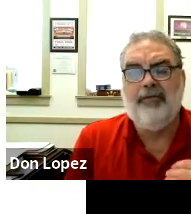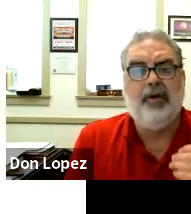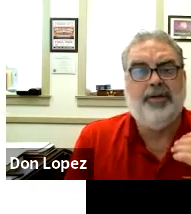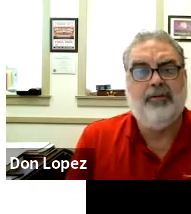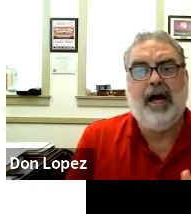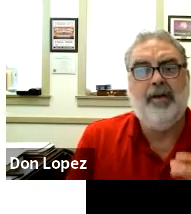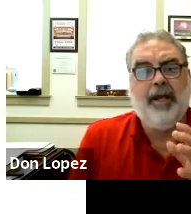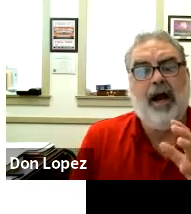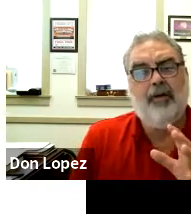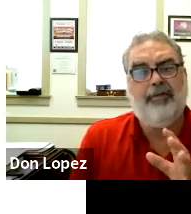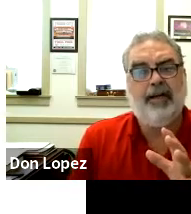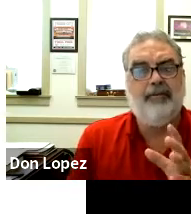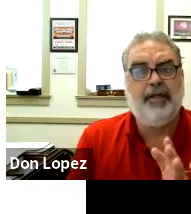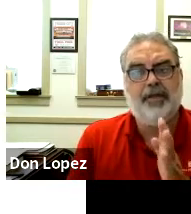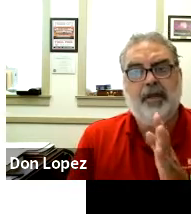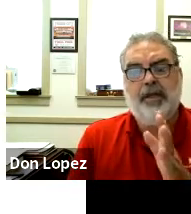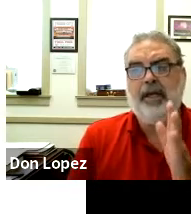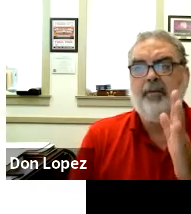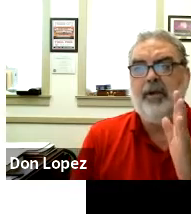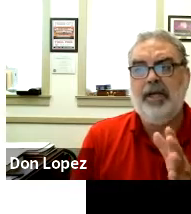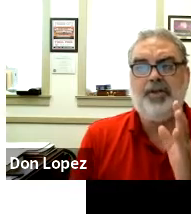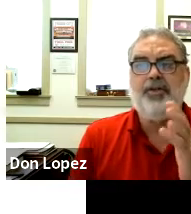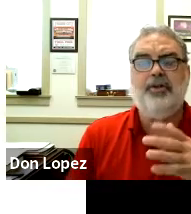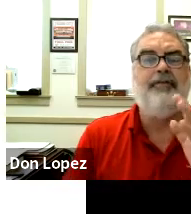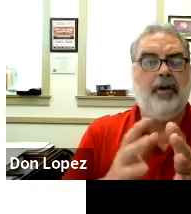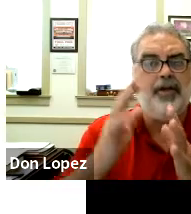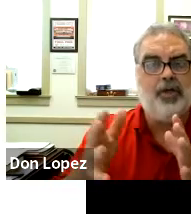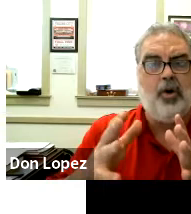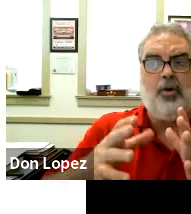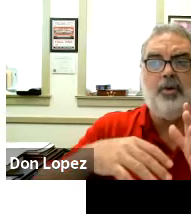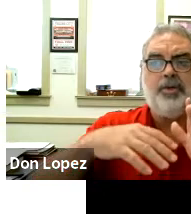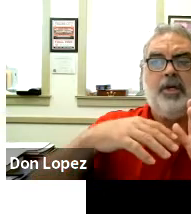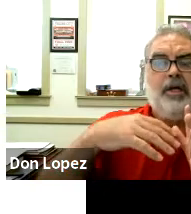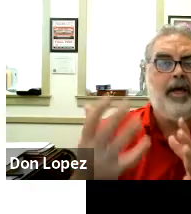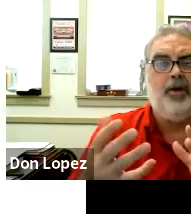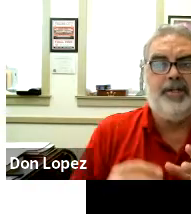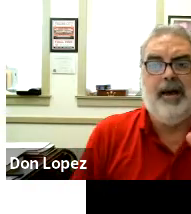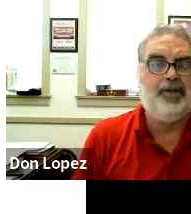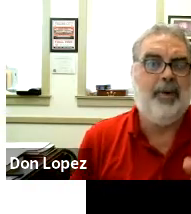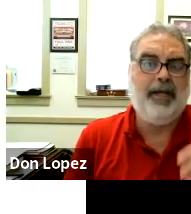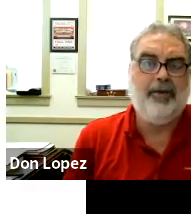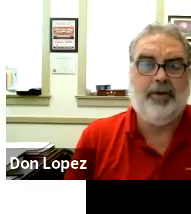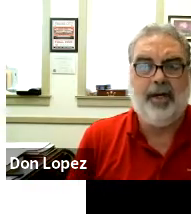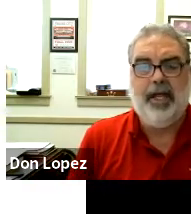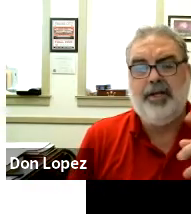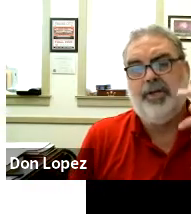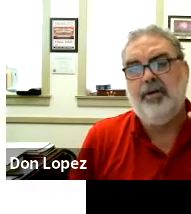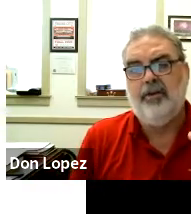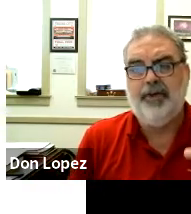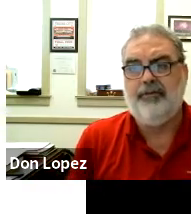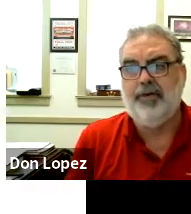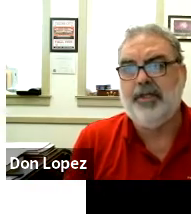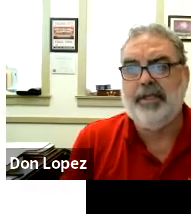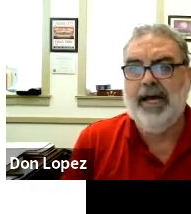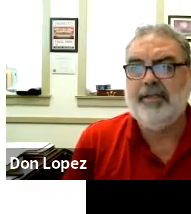a way for us to evaluate our effectiveness in relation to the various goals that are established by either accreditation